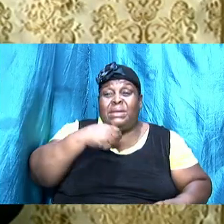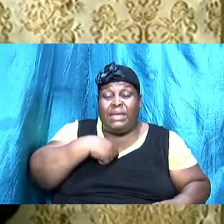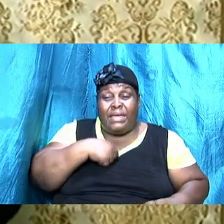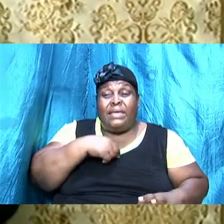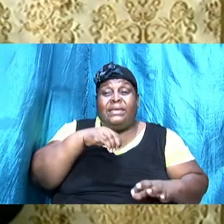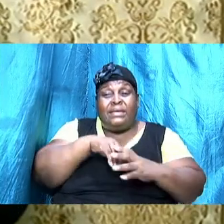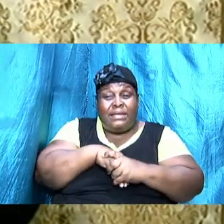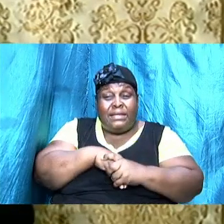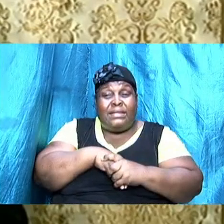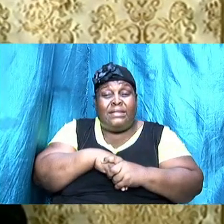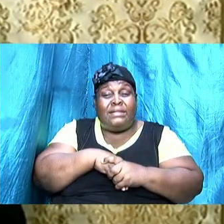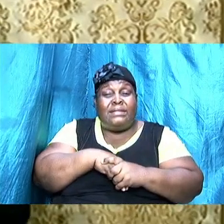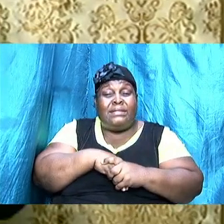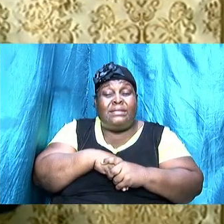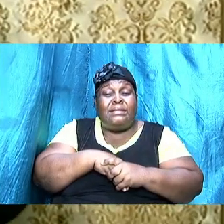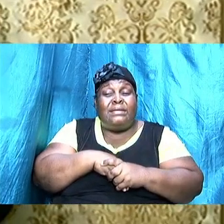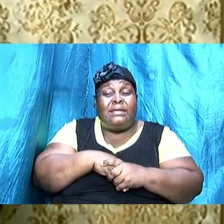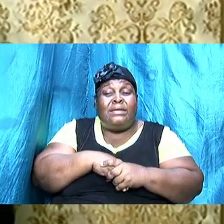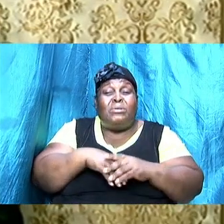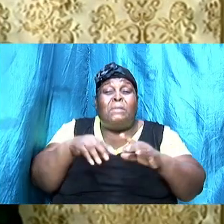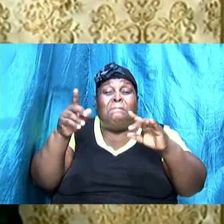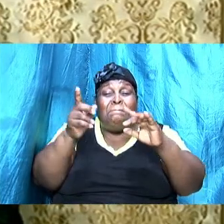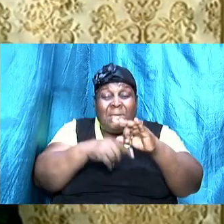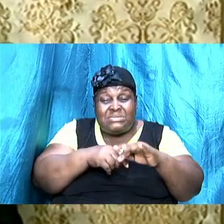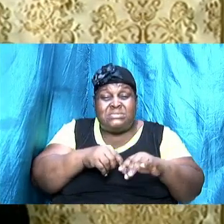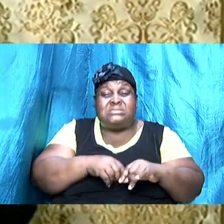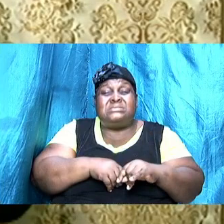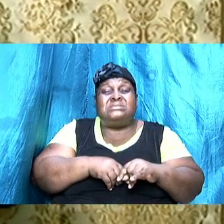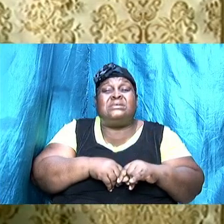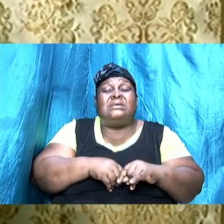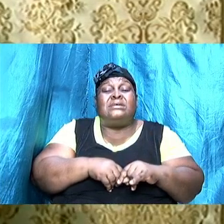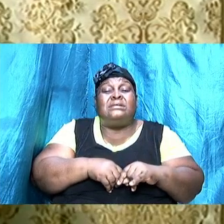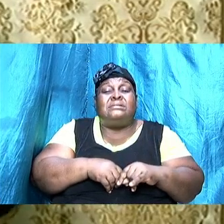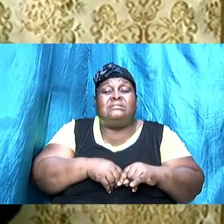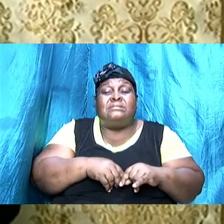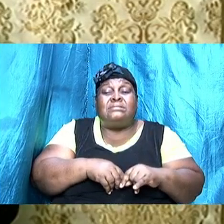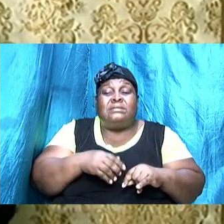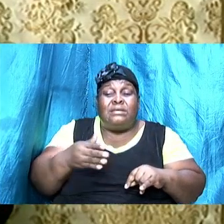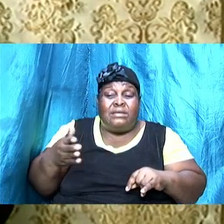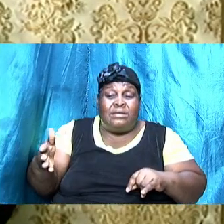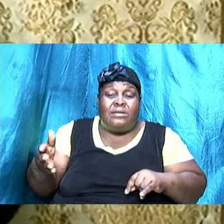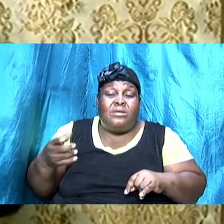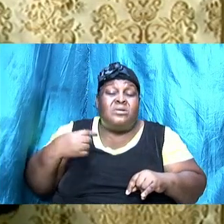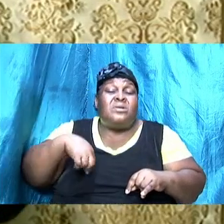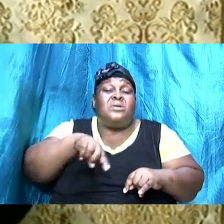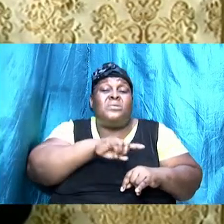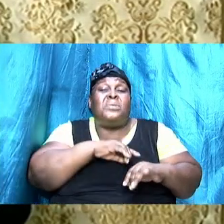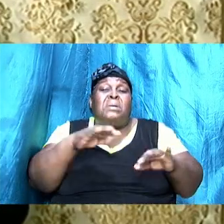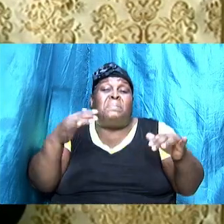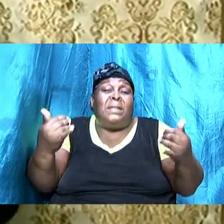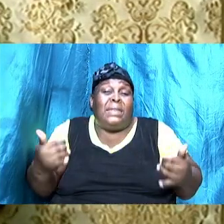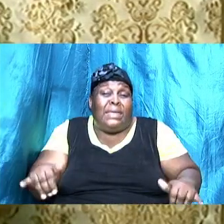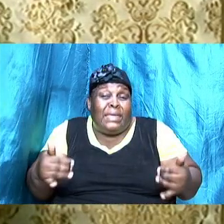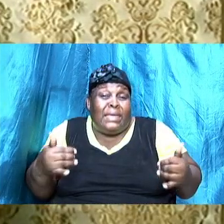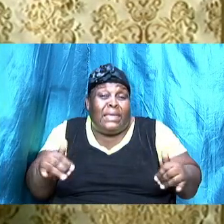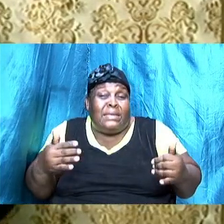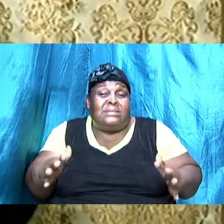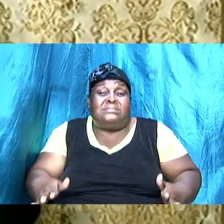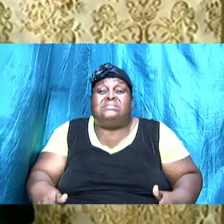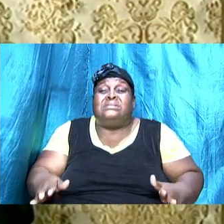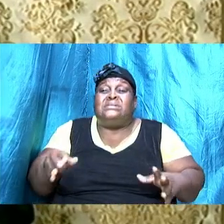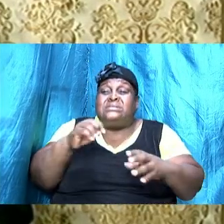we miss that point to our detriment. We are players on the stage of